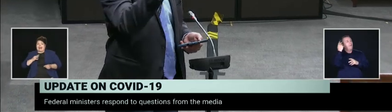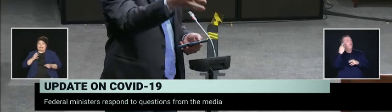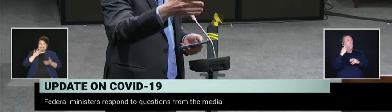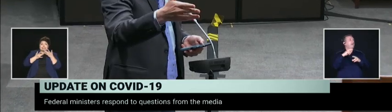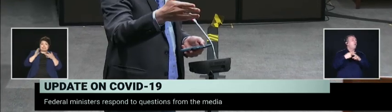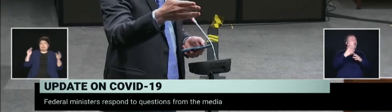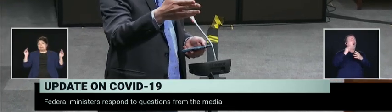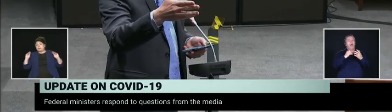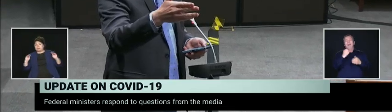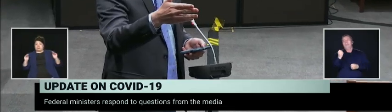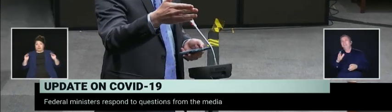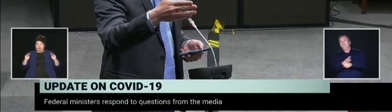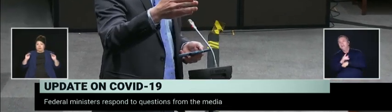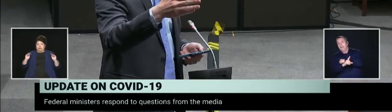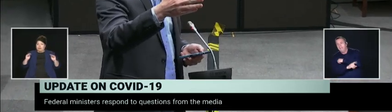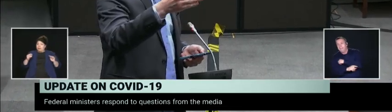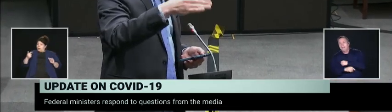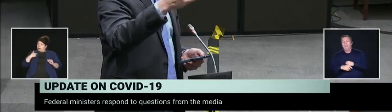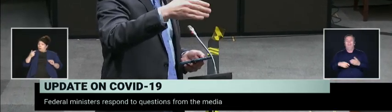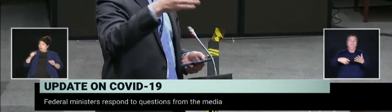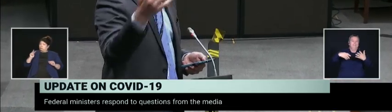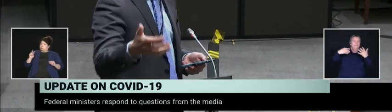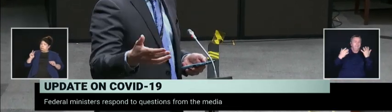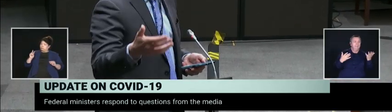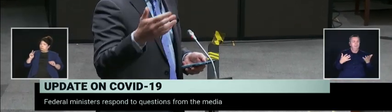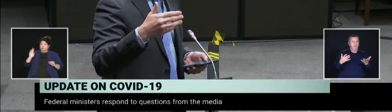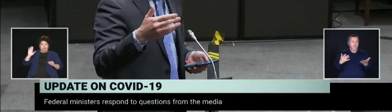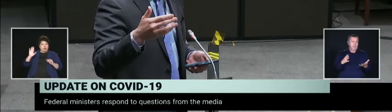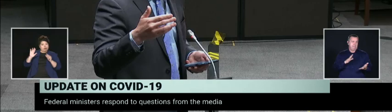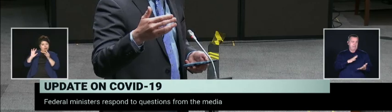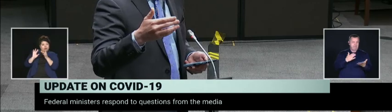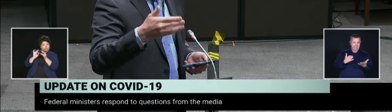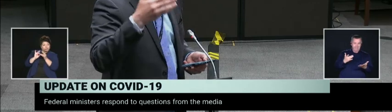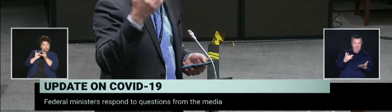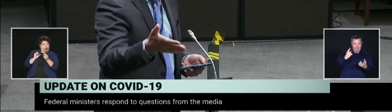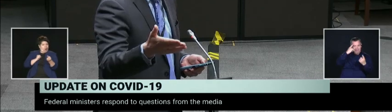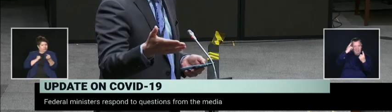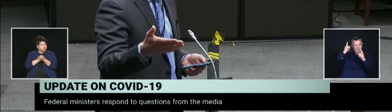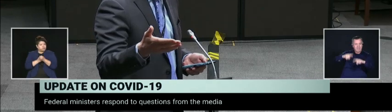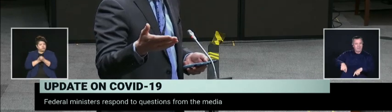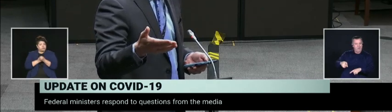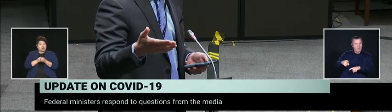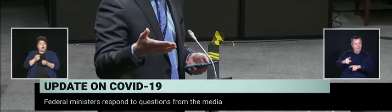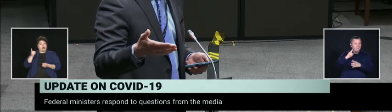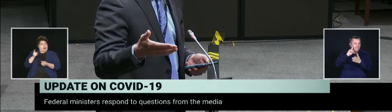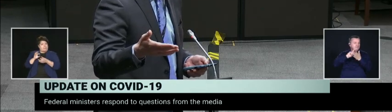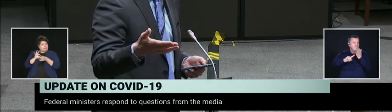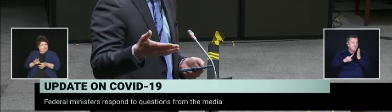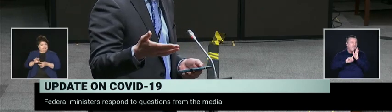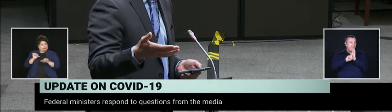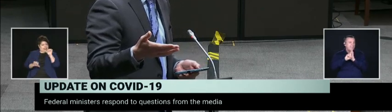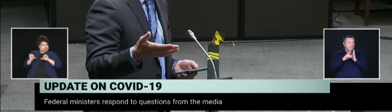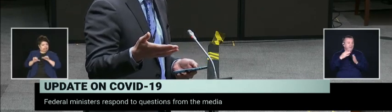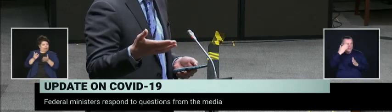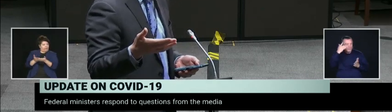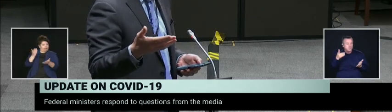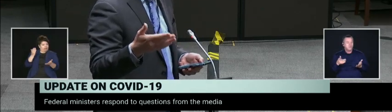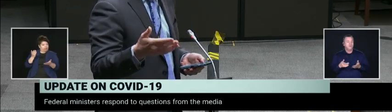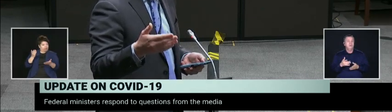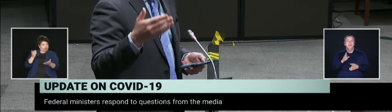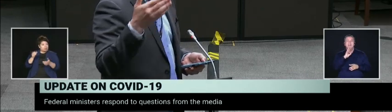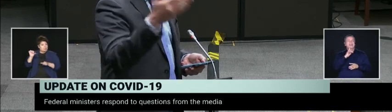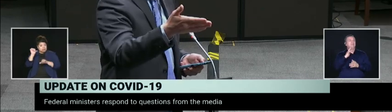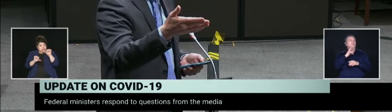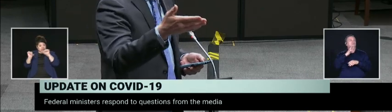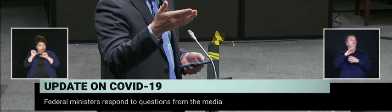I'm just trying to figure out, now you're fully in favor of it, and you're saying that you're anchoring this on science. I don't think the science changed in the last 3 months, so I'm trying to wonder